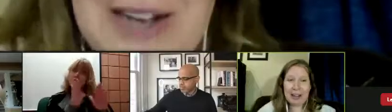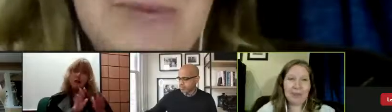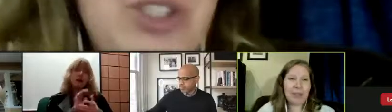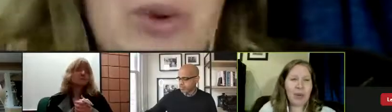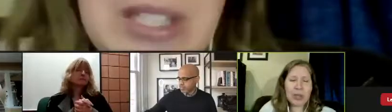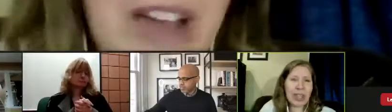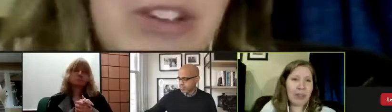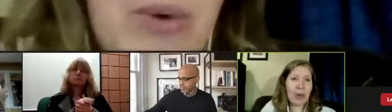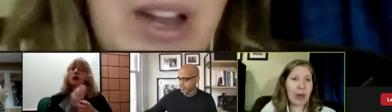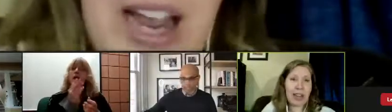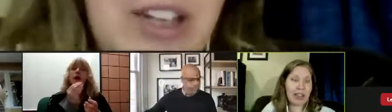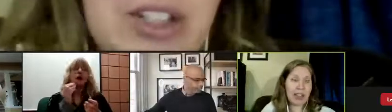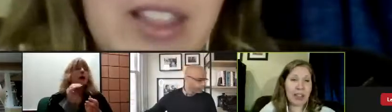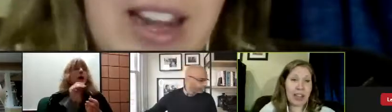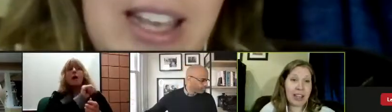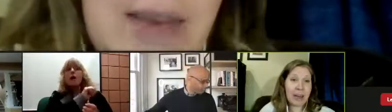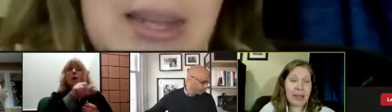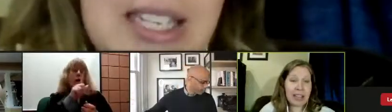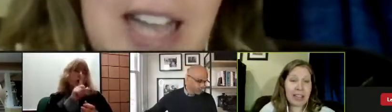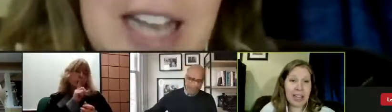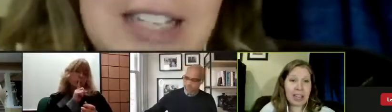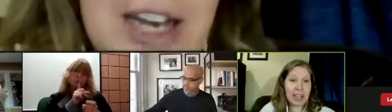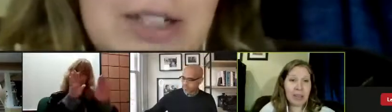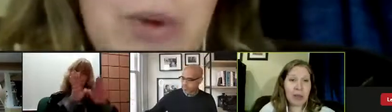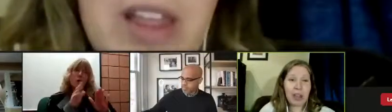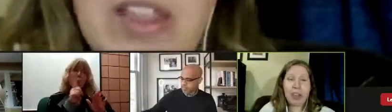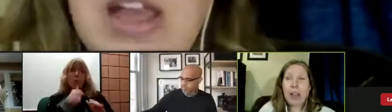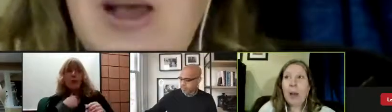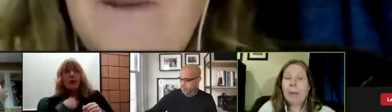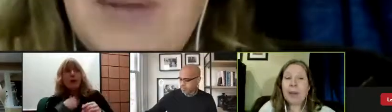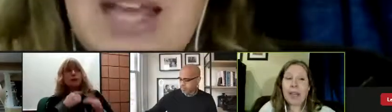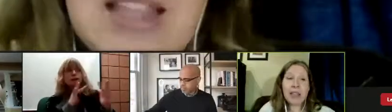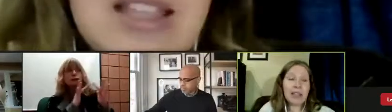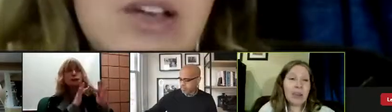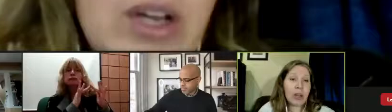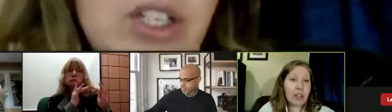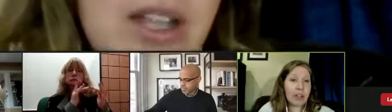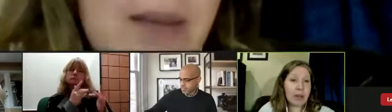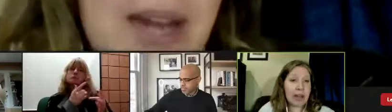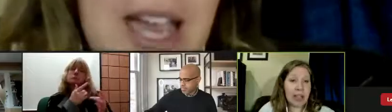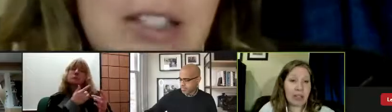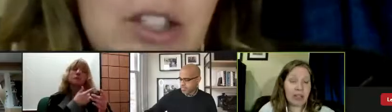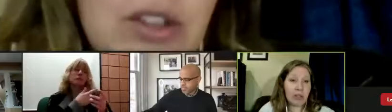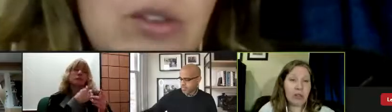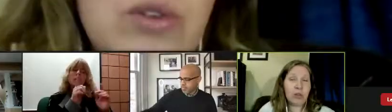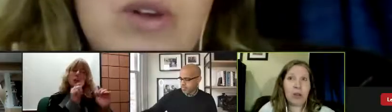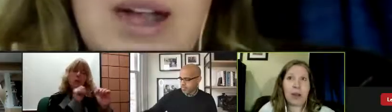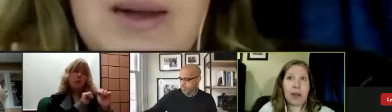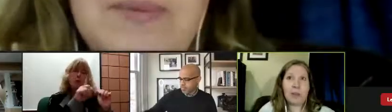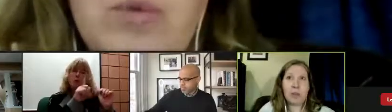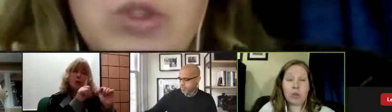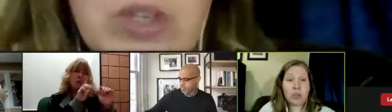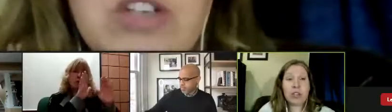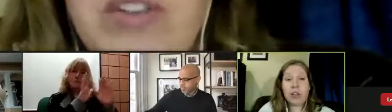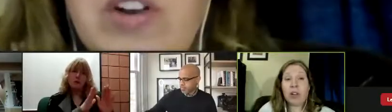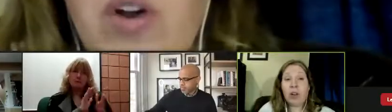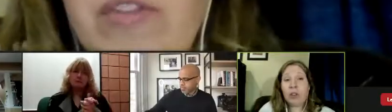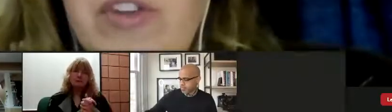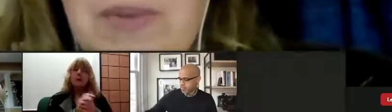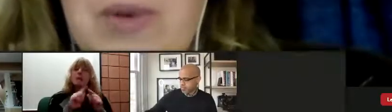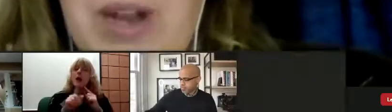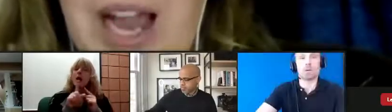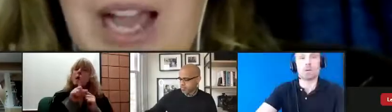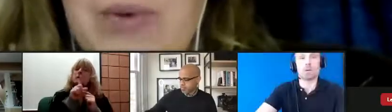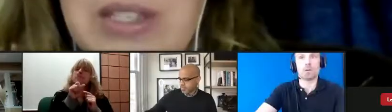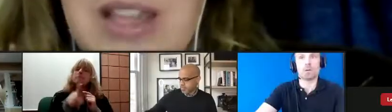and so was everyone actually that I came into contact with. But I think the question that I'm going to ask you was really driven